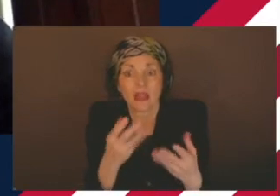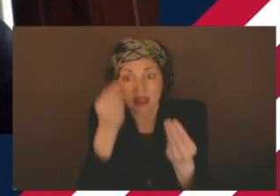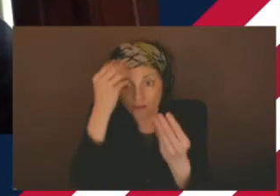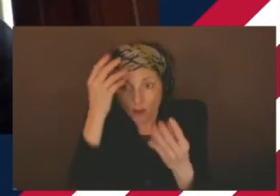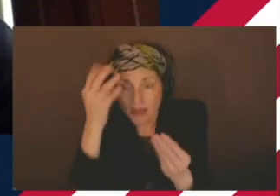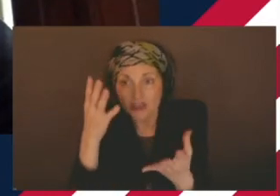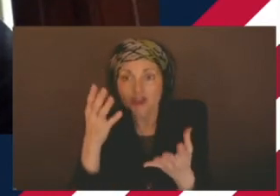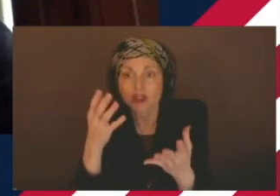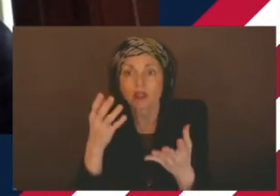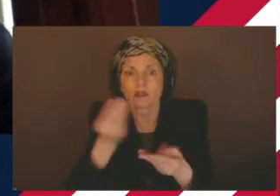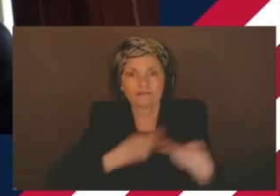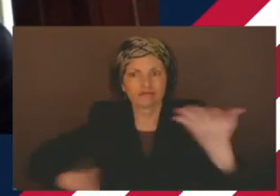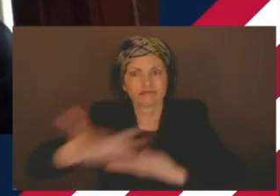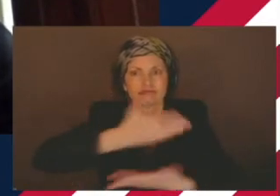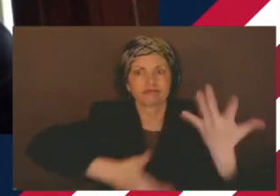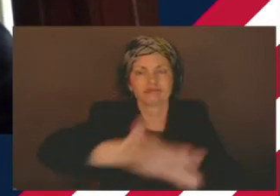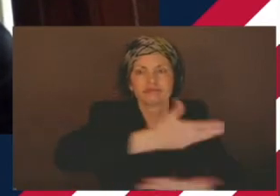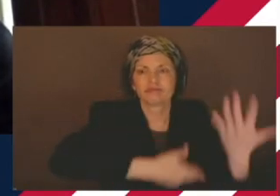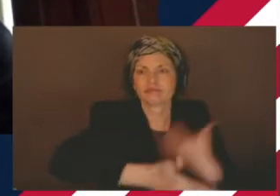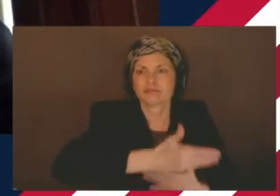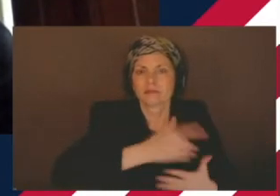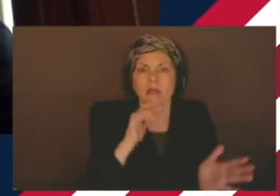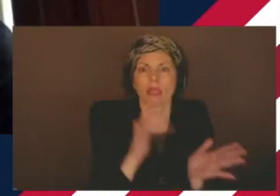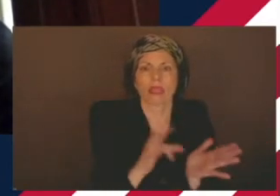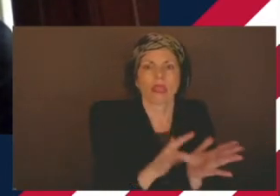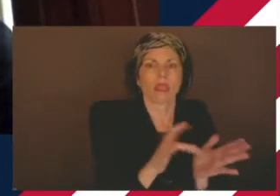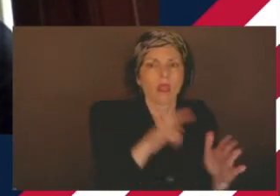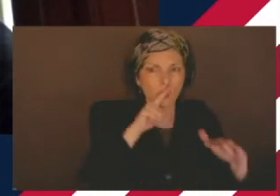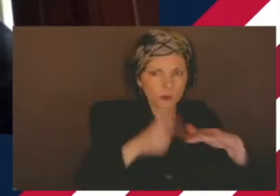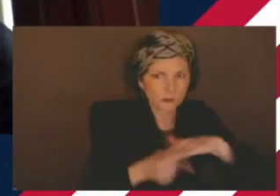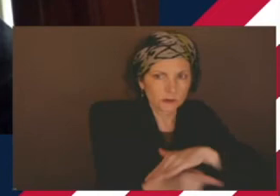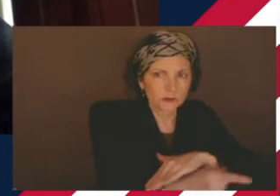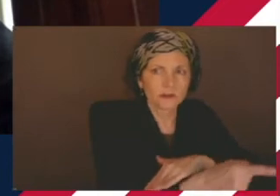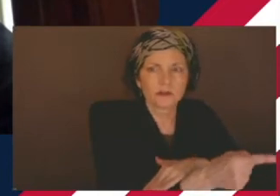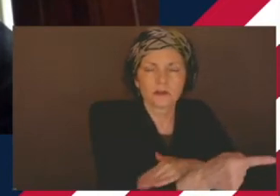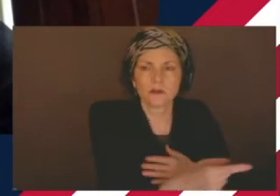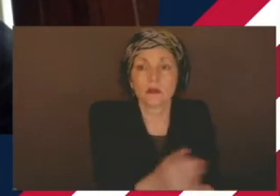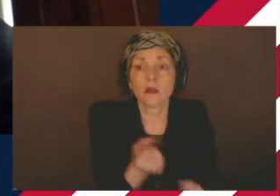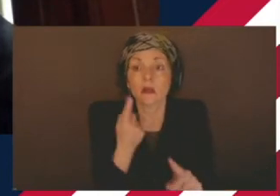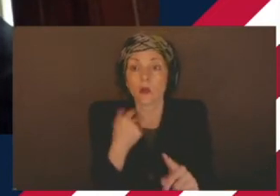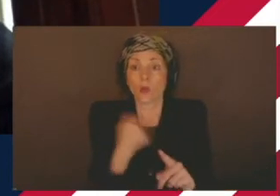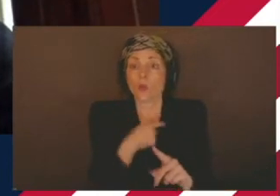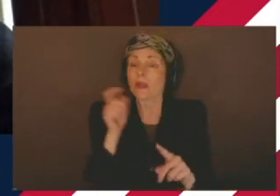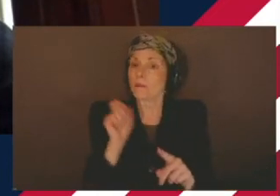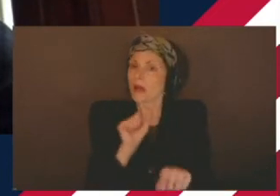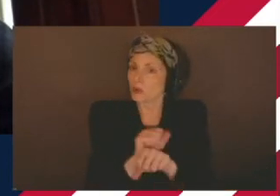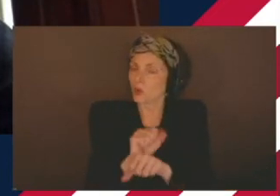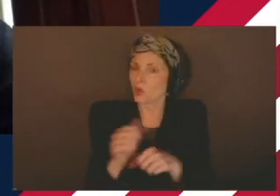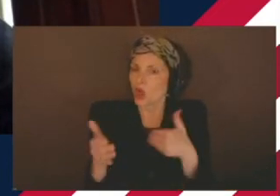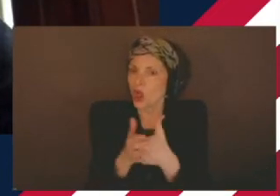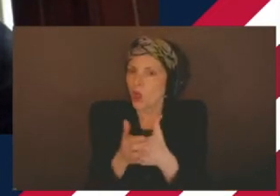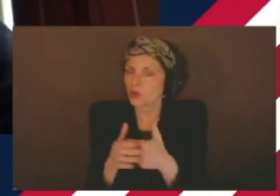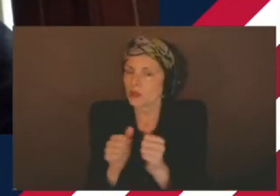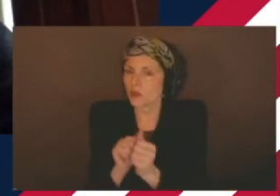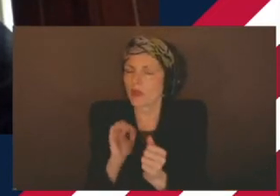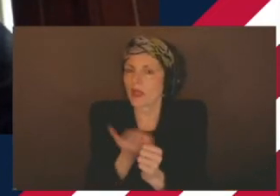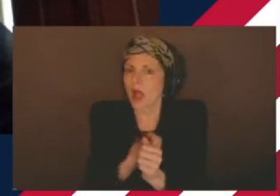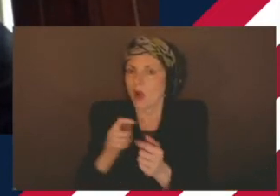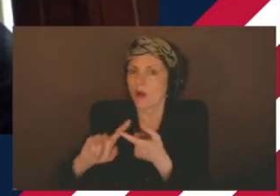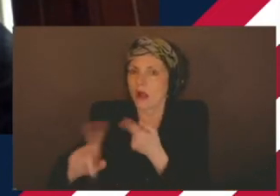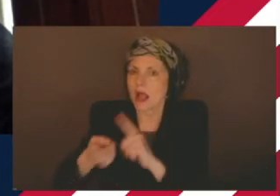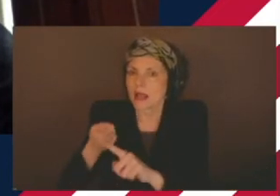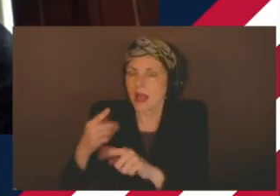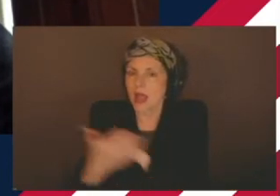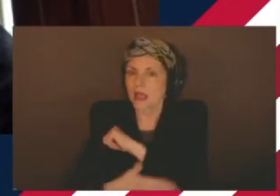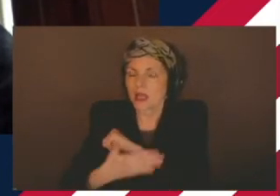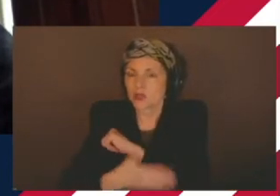United States needs to work much more closely with its democratic allies, not only to think about building a technological infrastructure